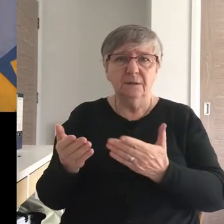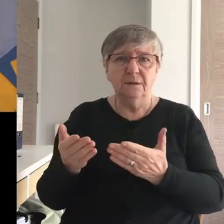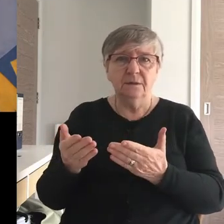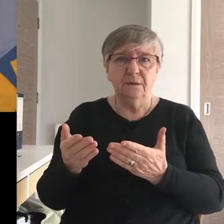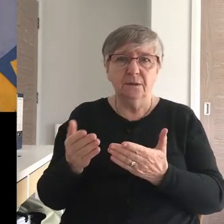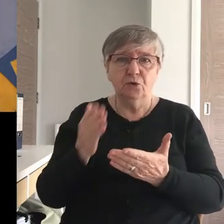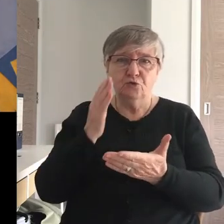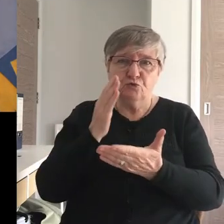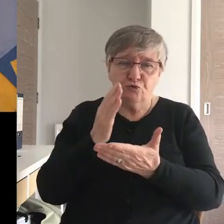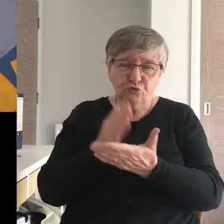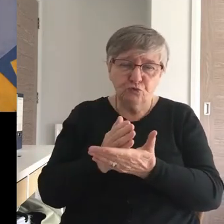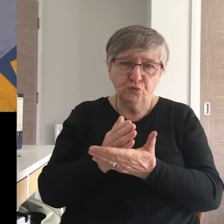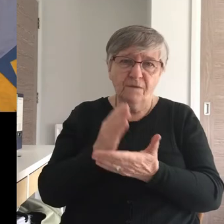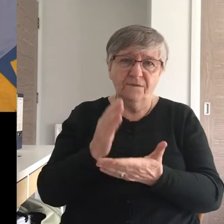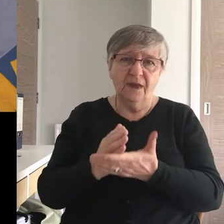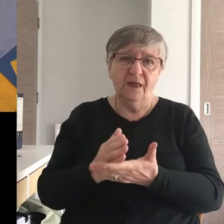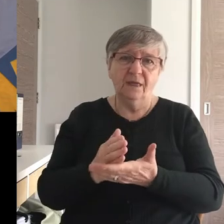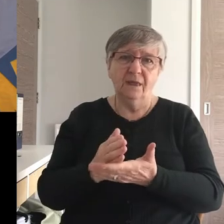True faith